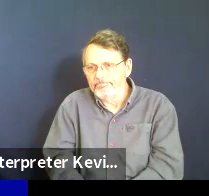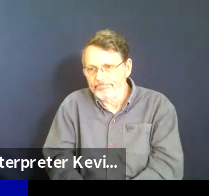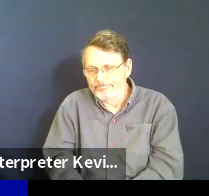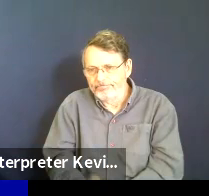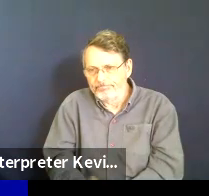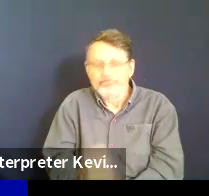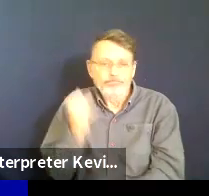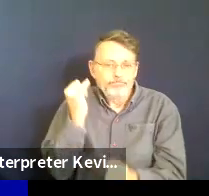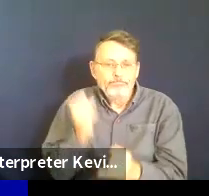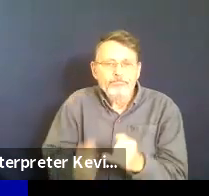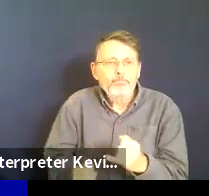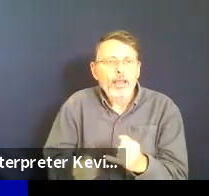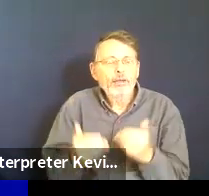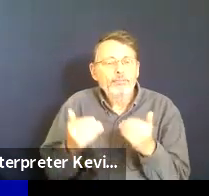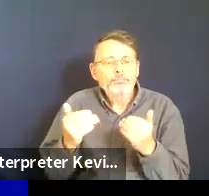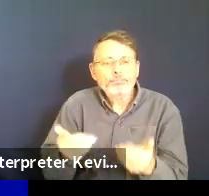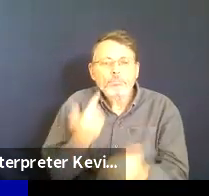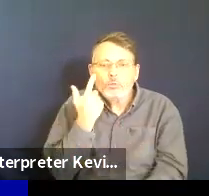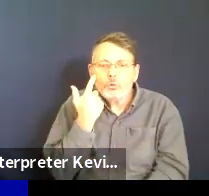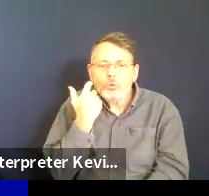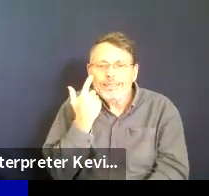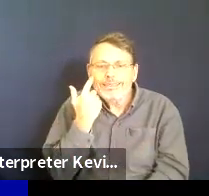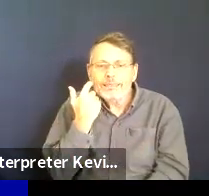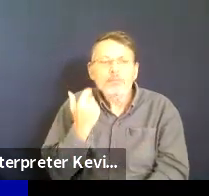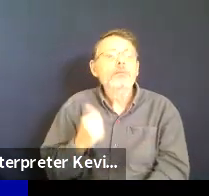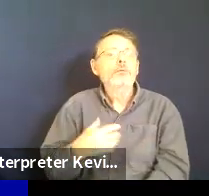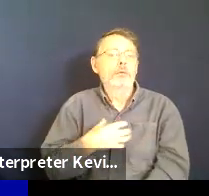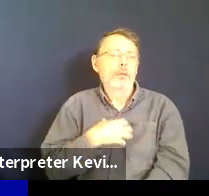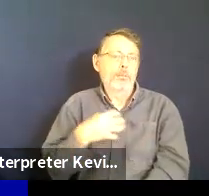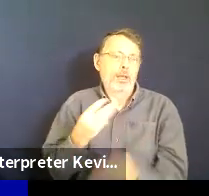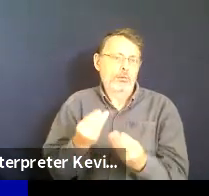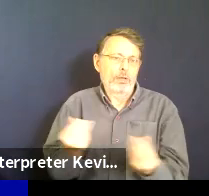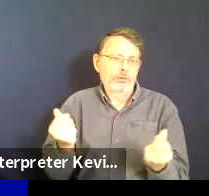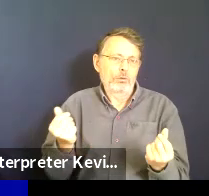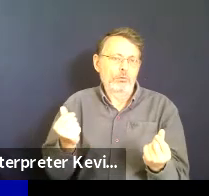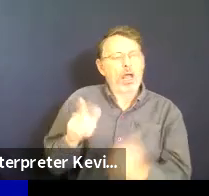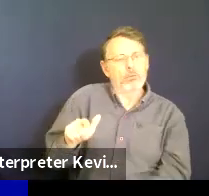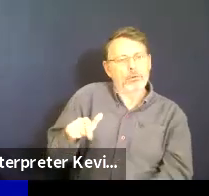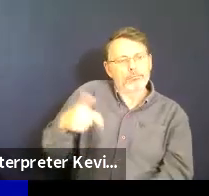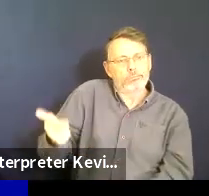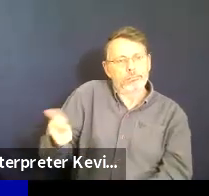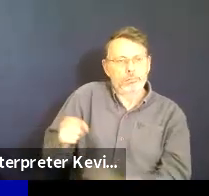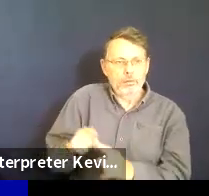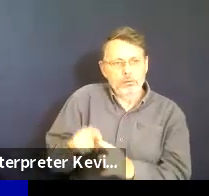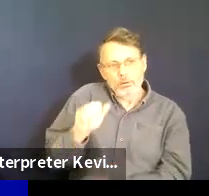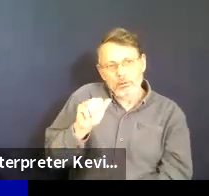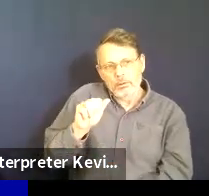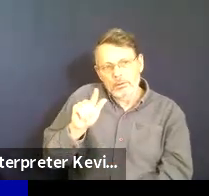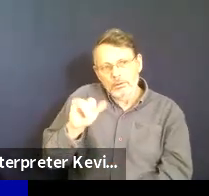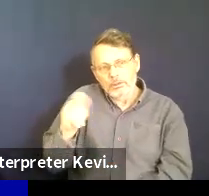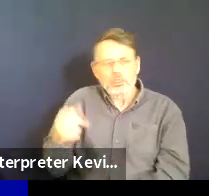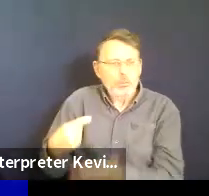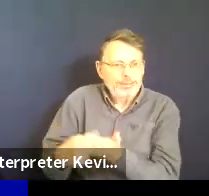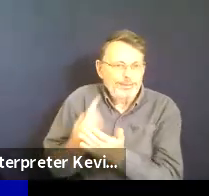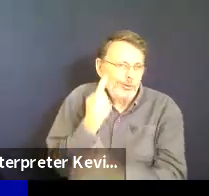And finally, we move on to recent complaint resolutions. I'll turn the presentation back over to Alicia, who will discuss a